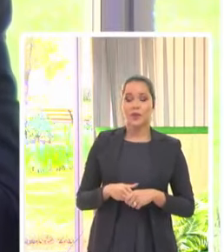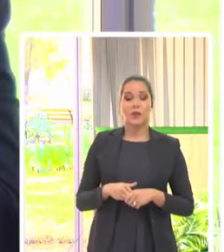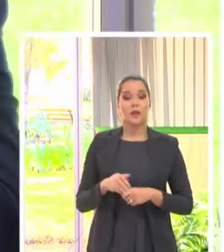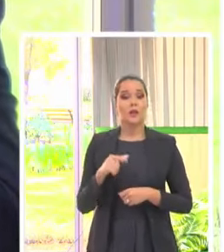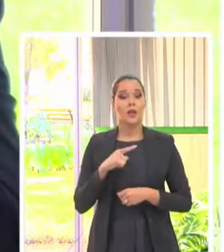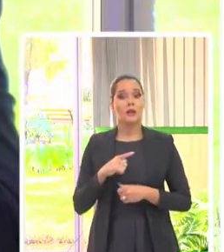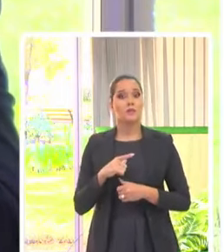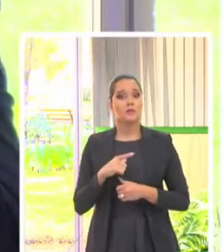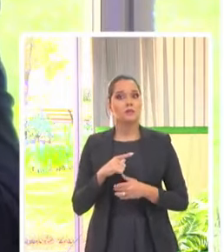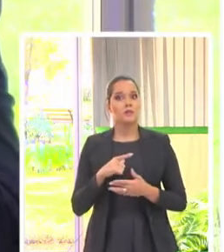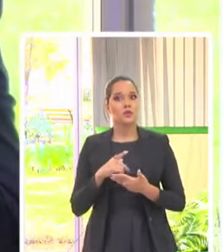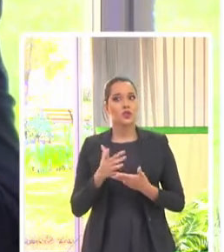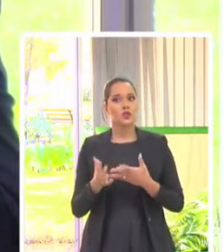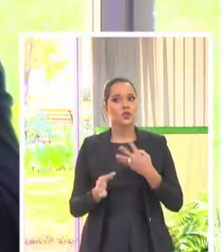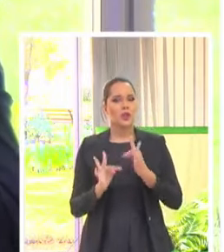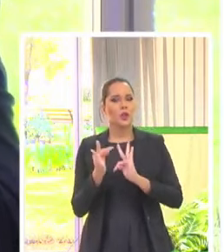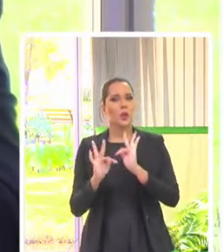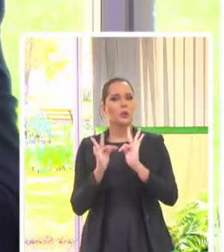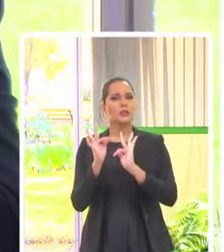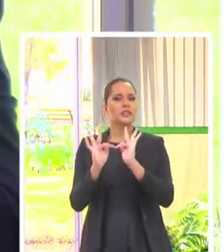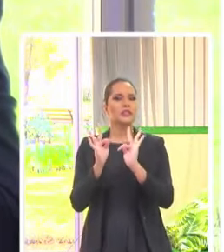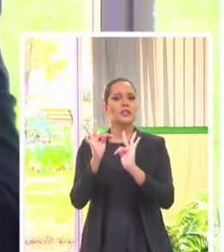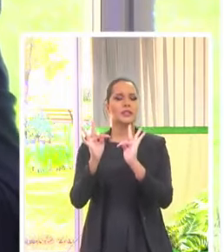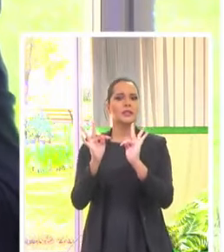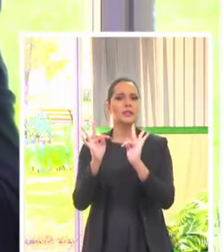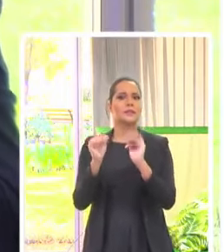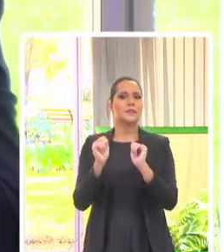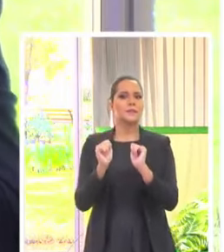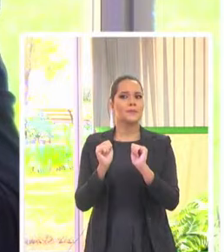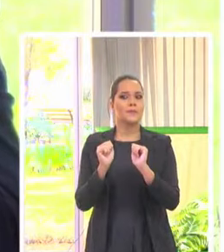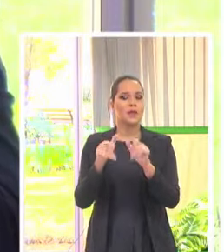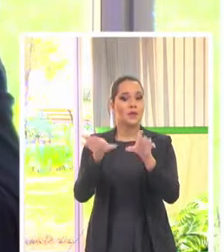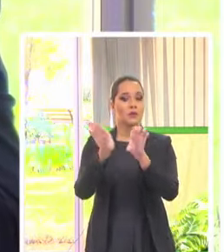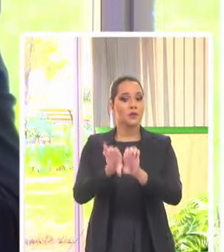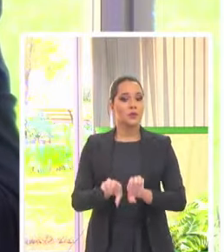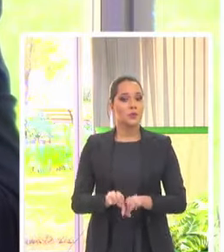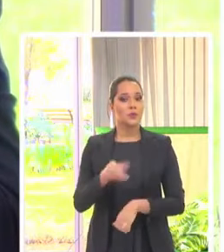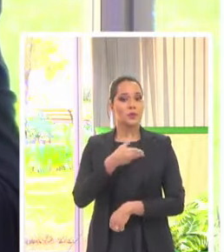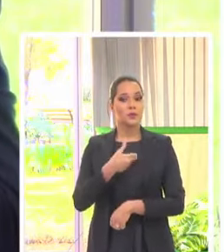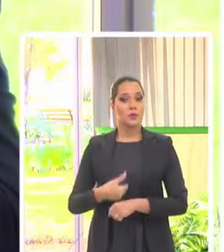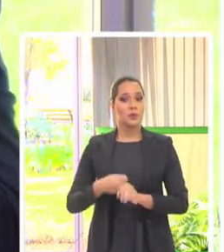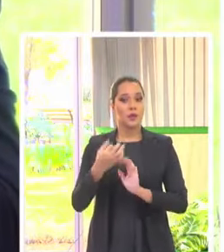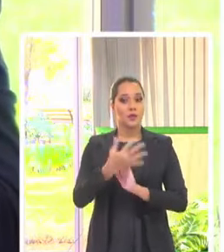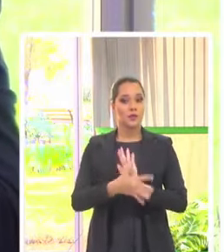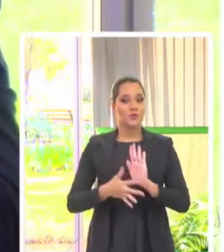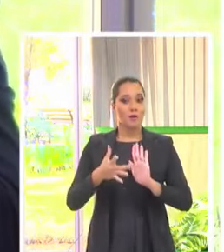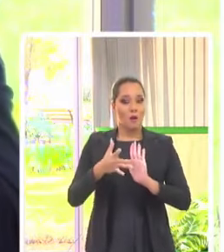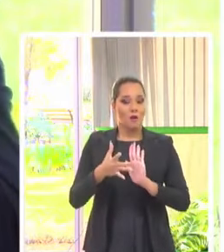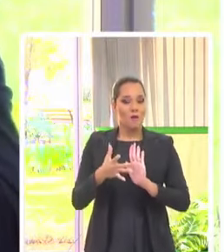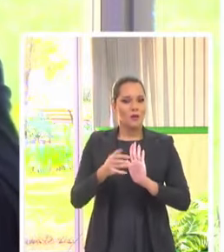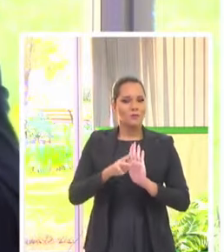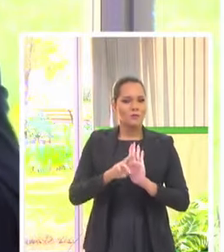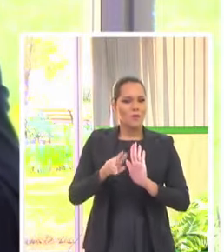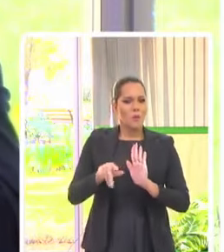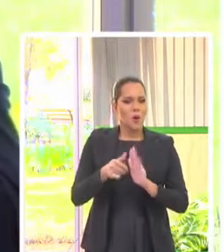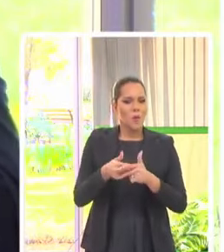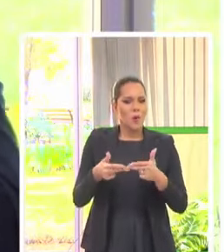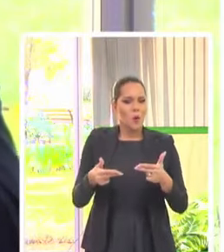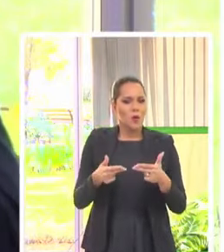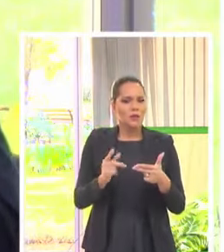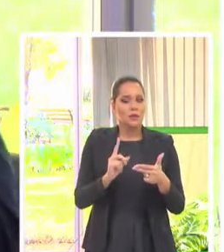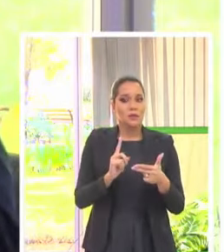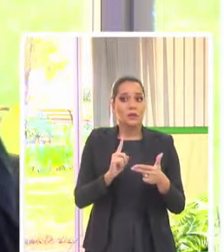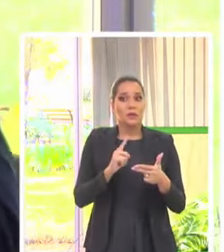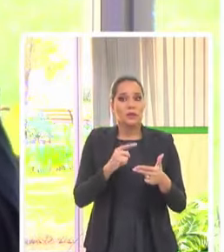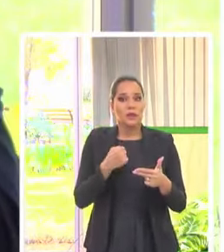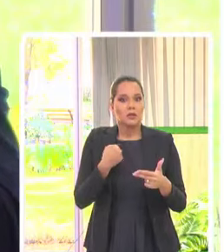technologies from on the digital public infrastructure that we identified, and this is not something that we knew that this is